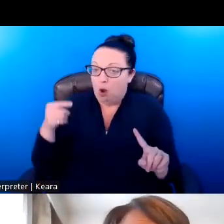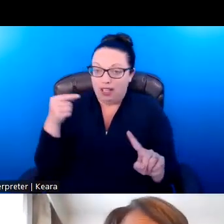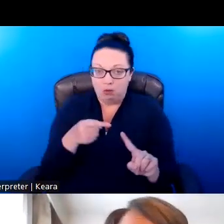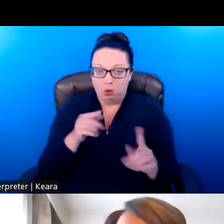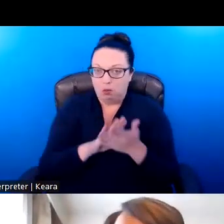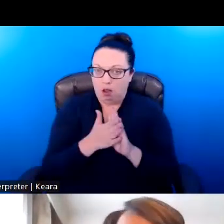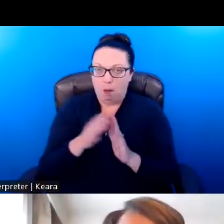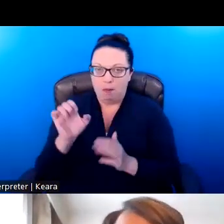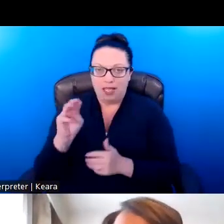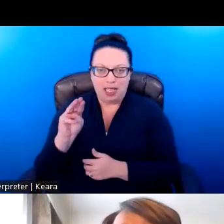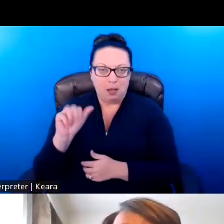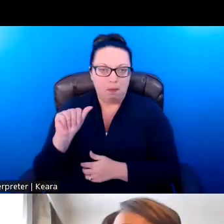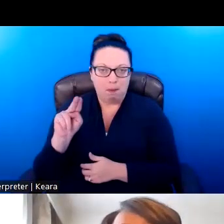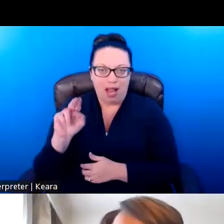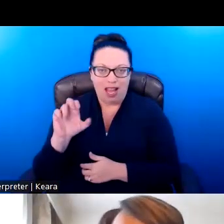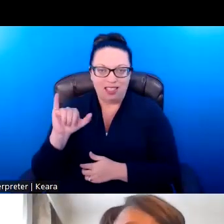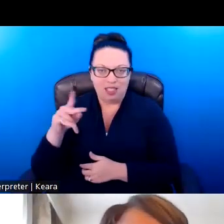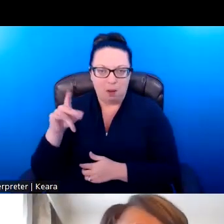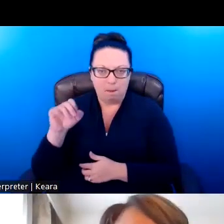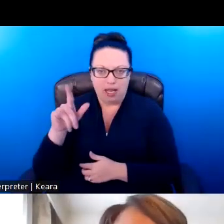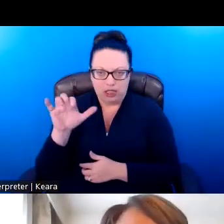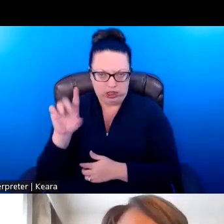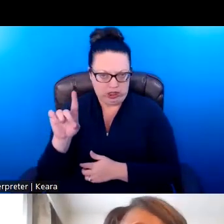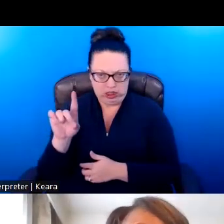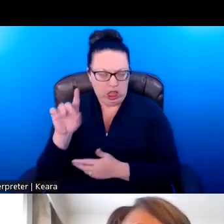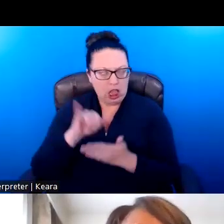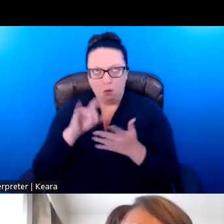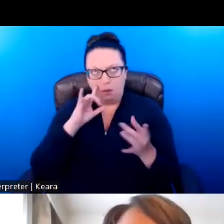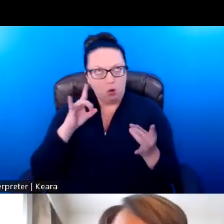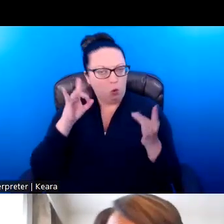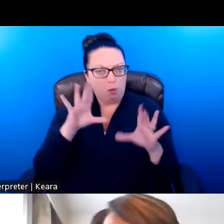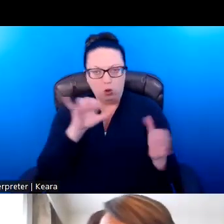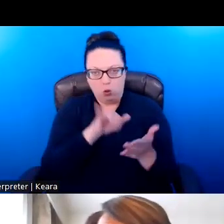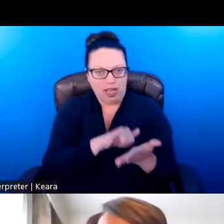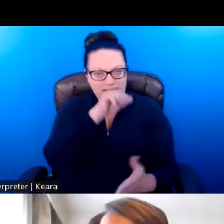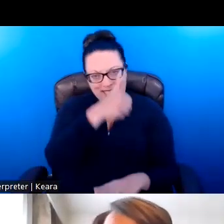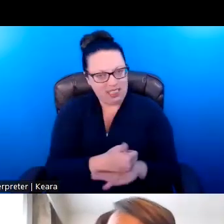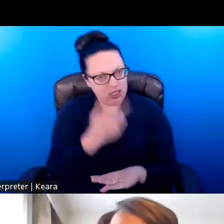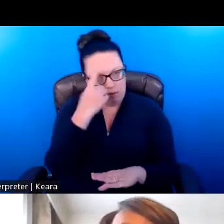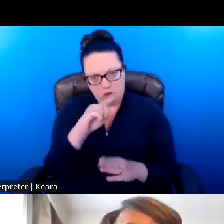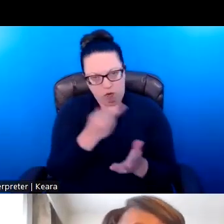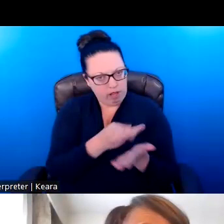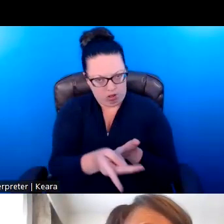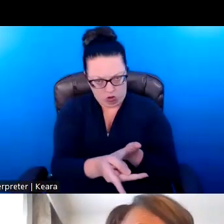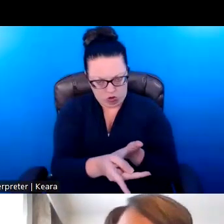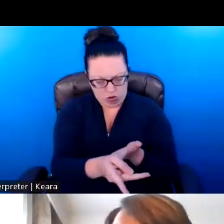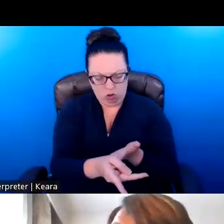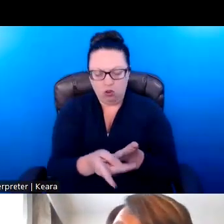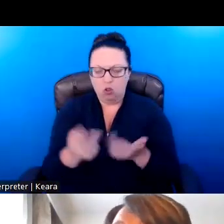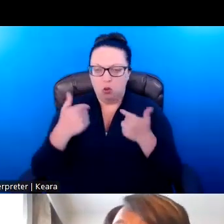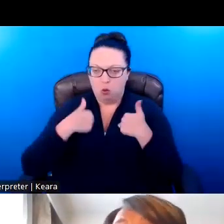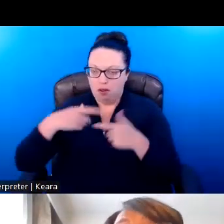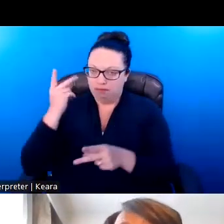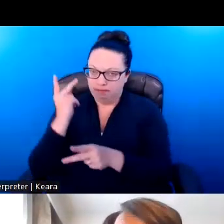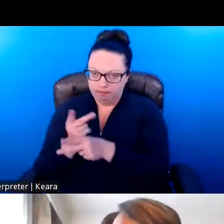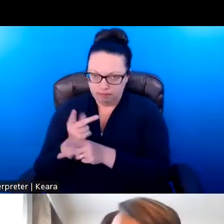emancipated. That would have been just horrible to do that to him and setting him up to fail. So I retained an